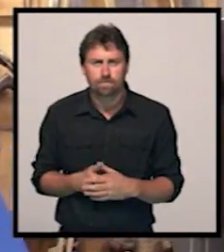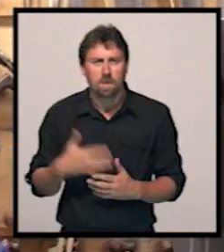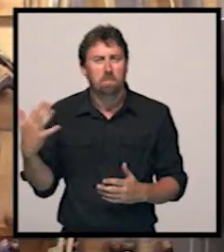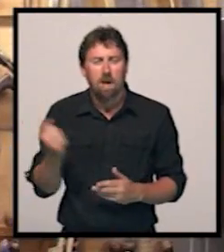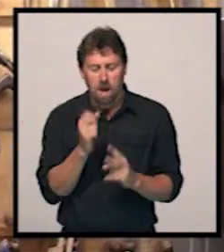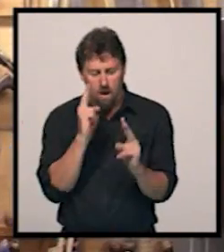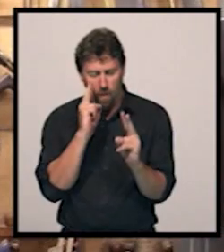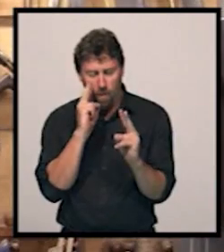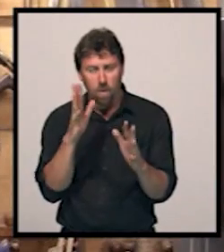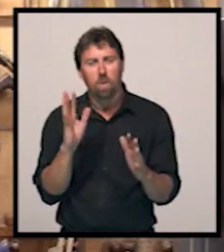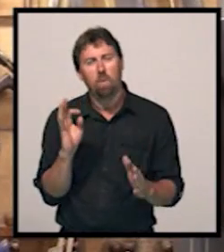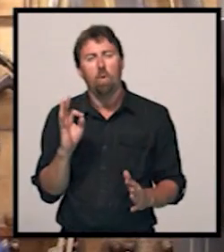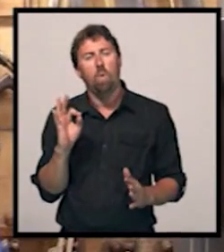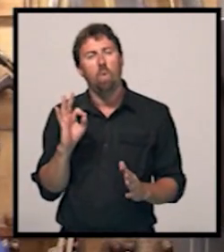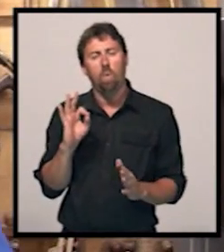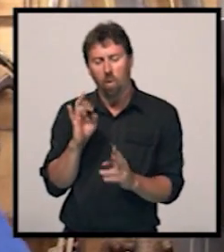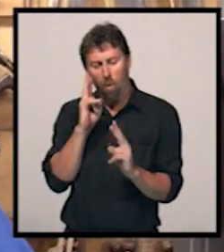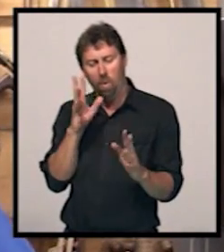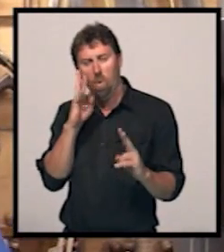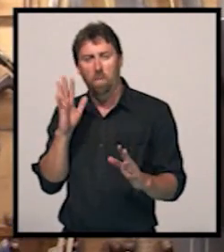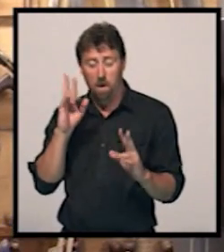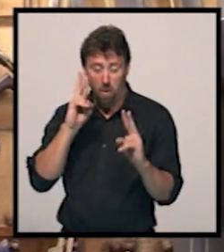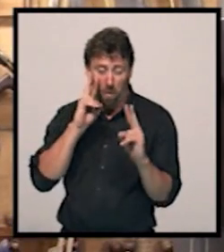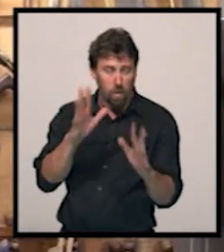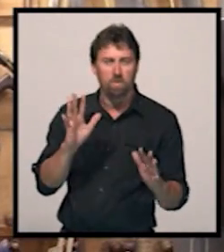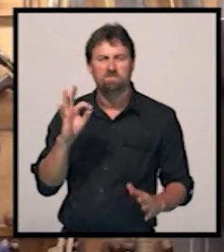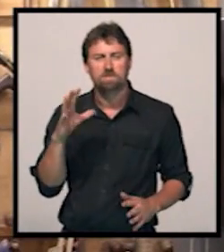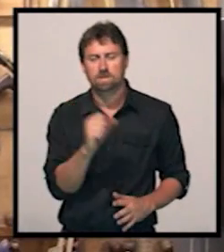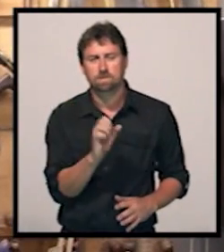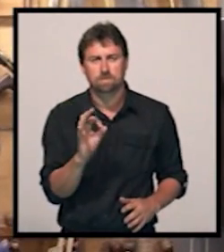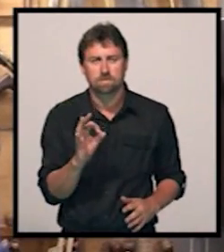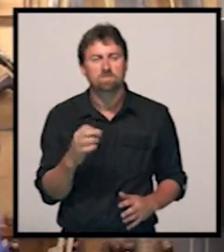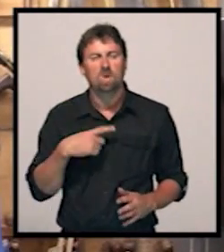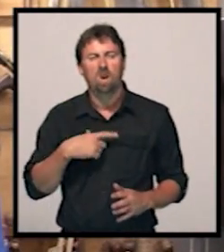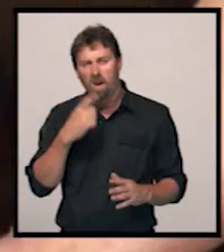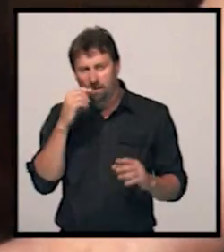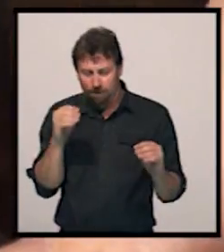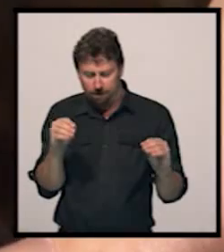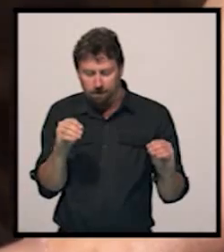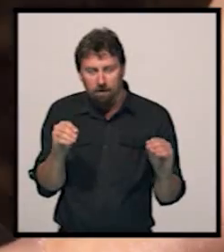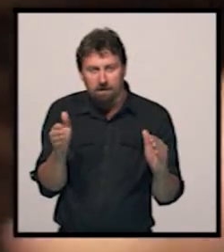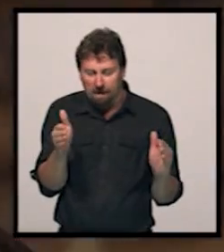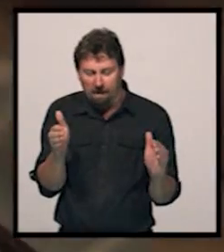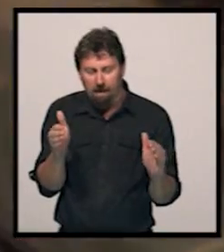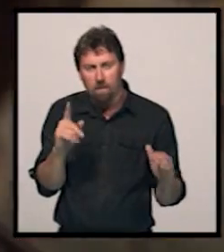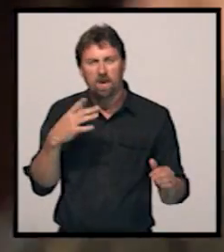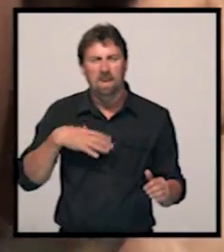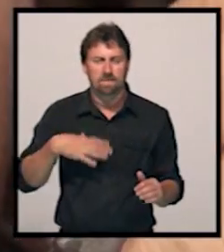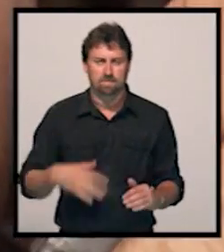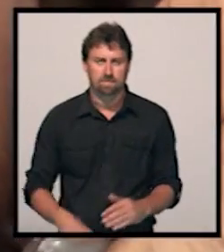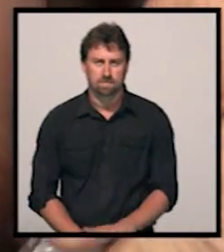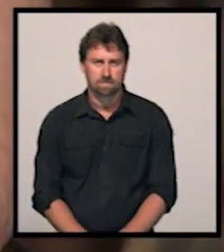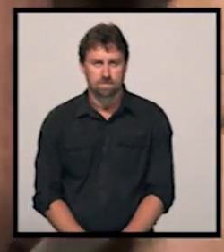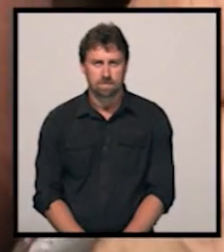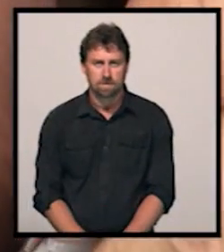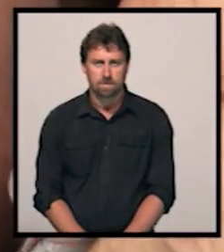super accurate, fairly accurate will do, because as I said, you do have that luxury of manipulating these strips